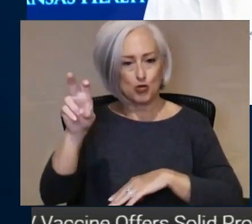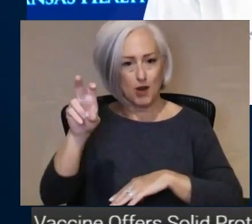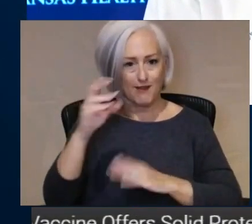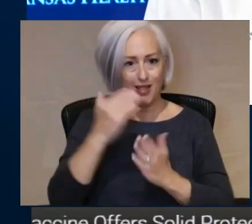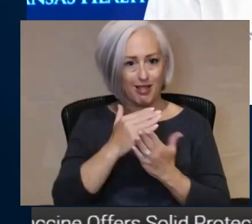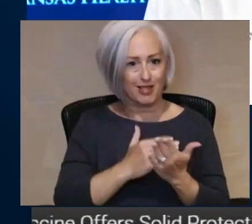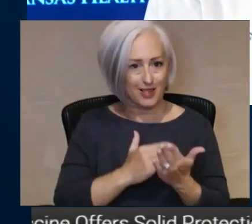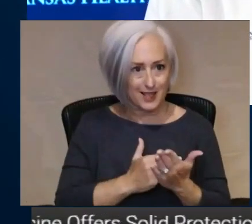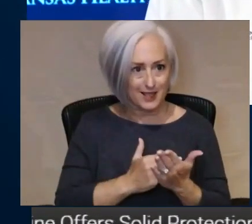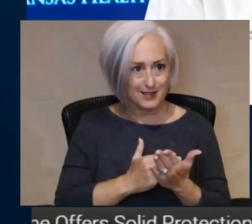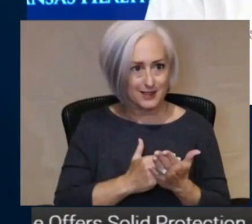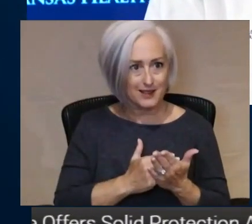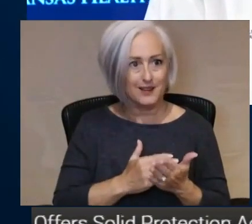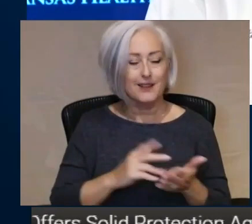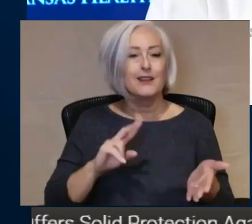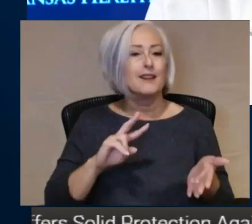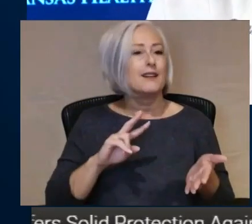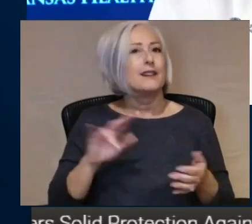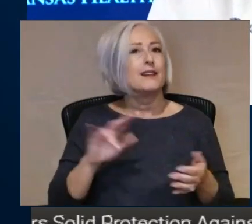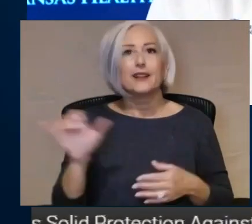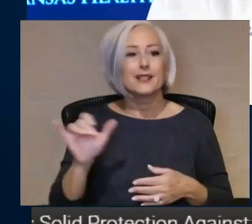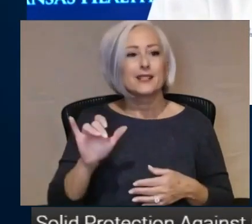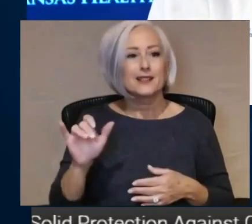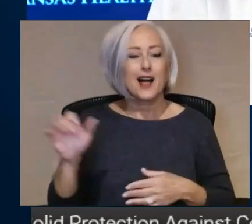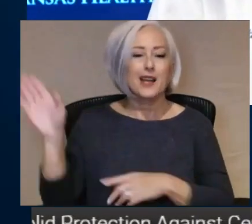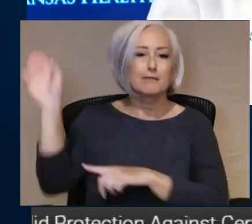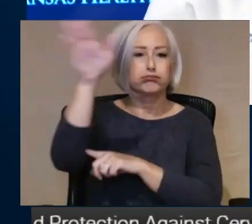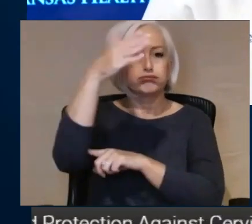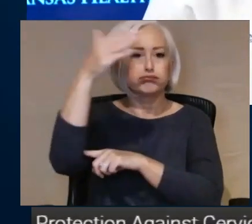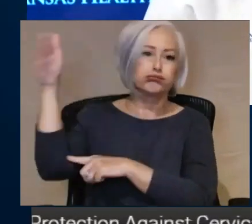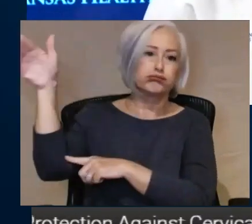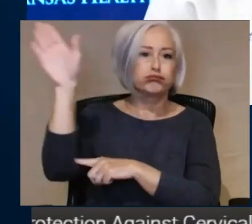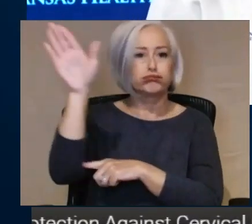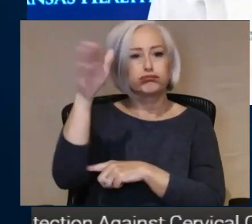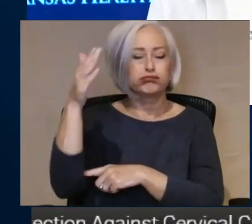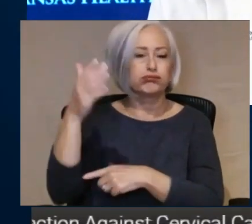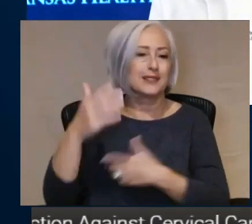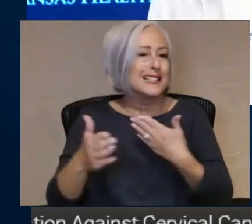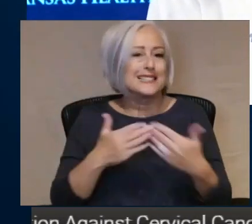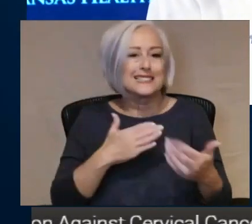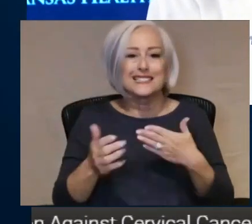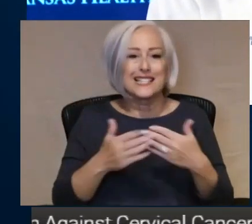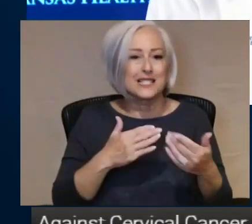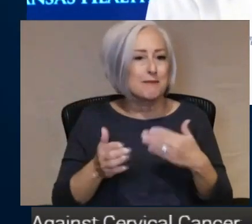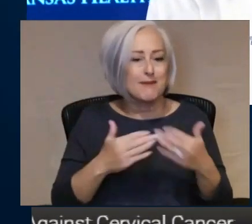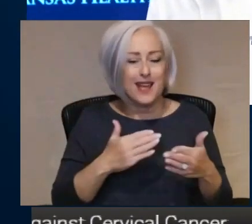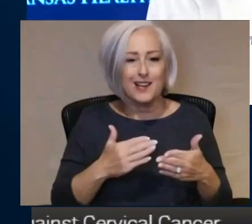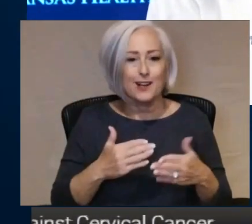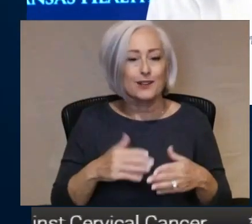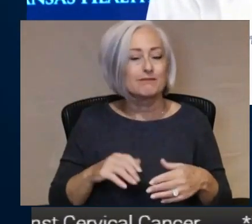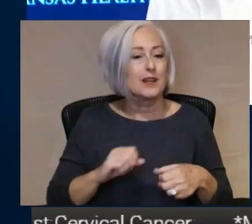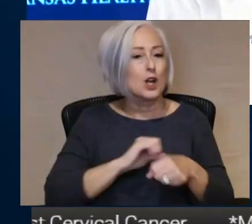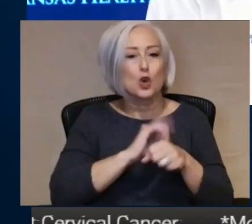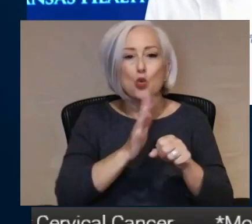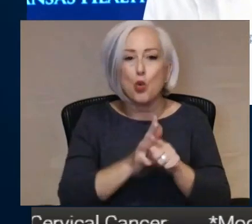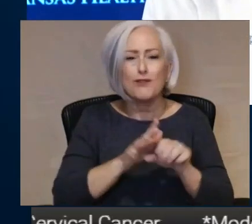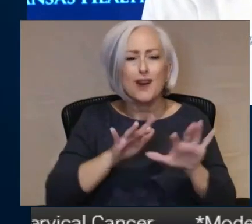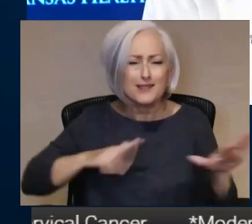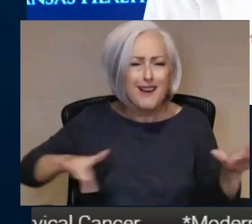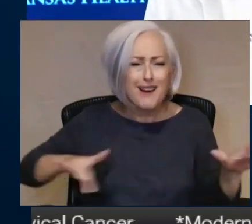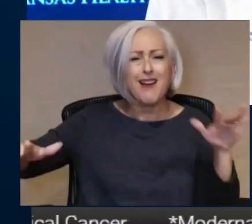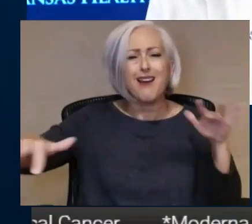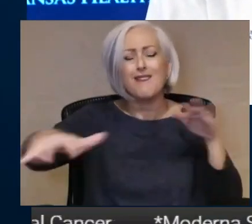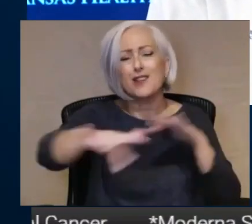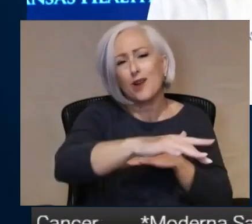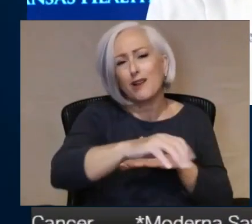throwing the flag there. You know, it's like we're waving a white flag. It's not going to make a difference. Coronavirus is everywhere. It's hard to imagine that it really makes a difference. And I think